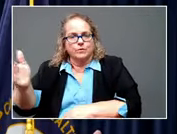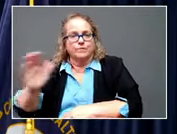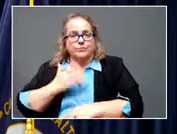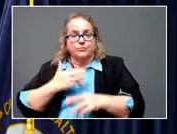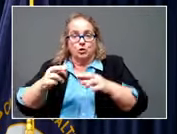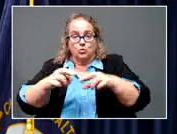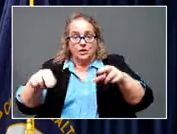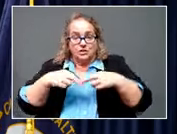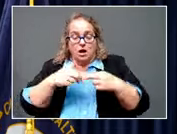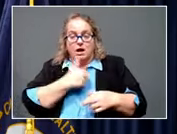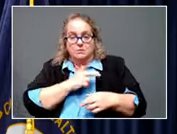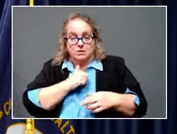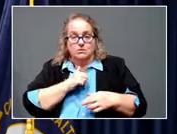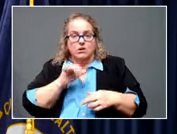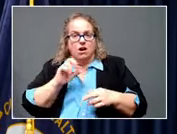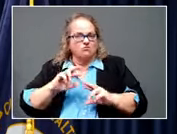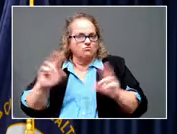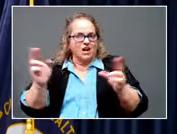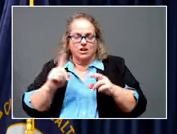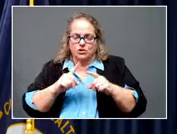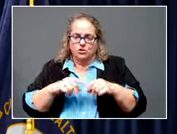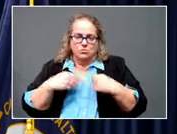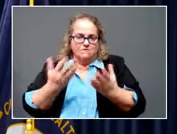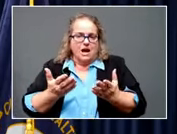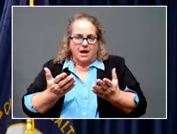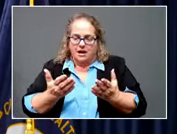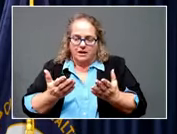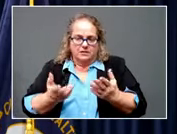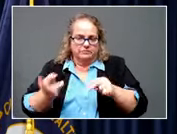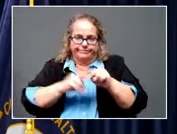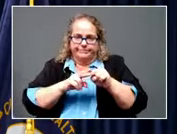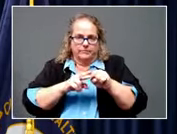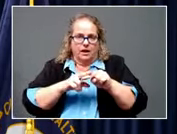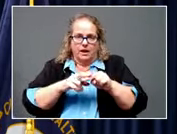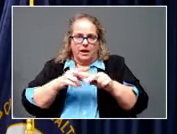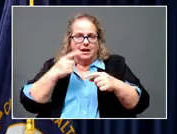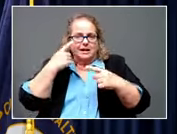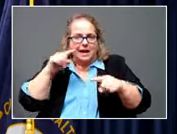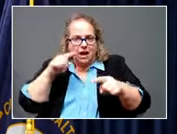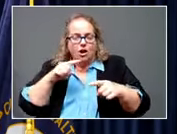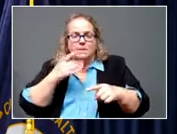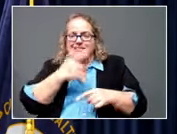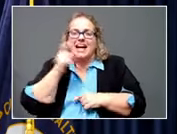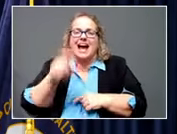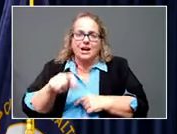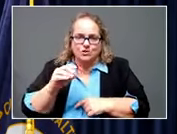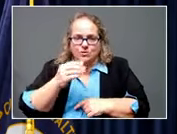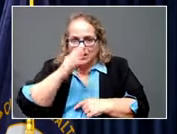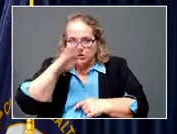escalate the level of care they can provide because they had to during Delta. They've learned what rooms they can convert into